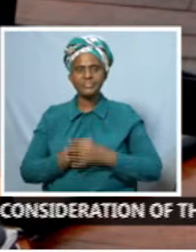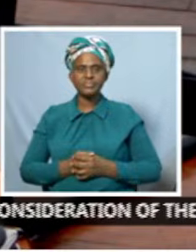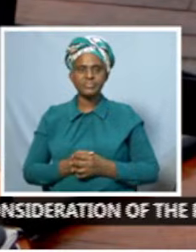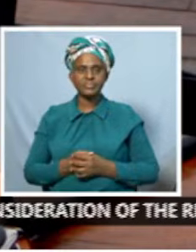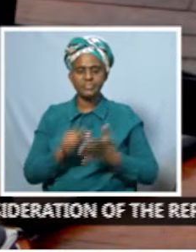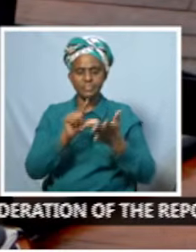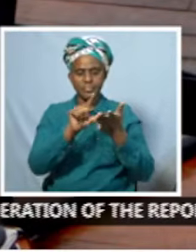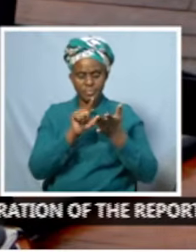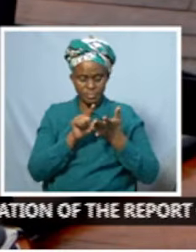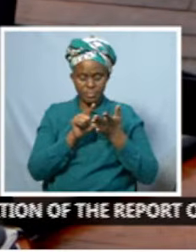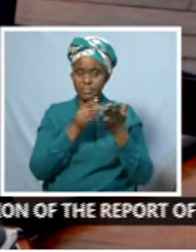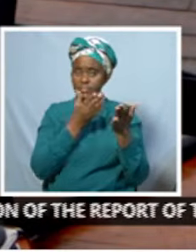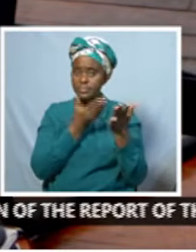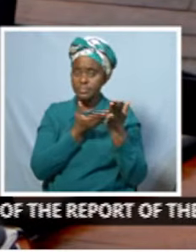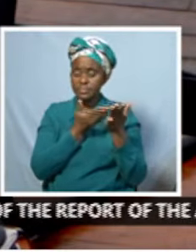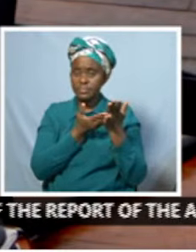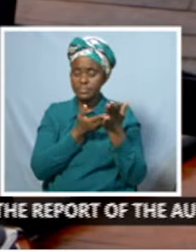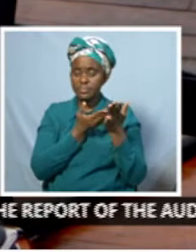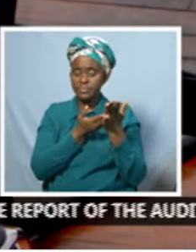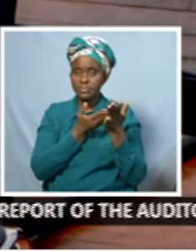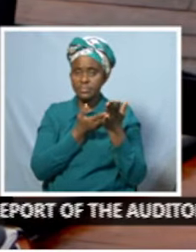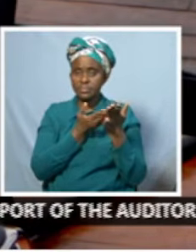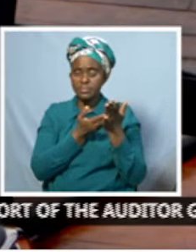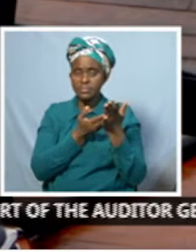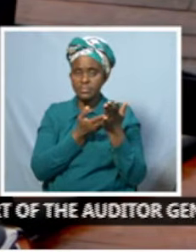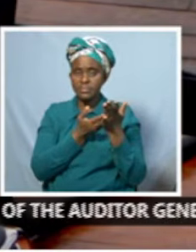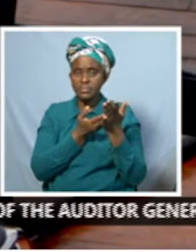the loan component,